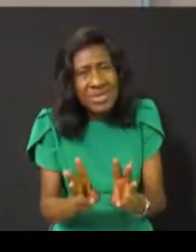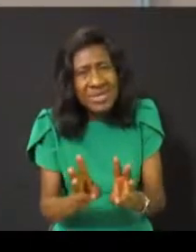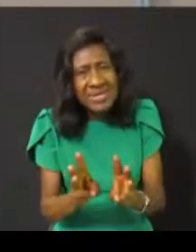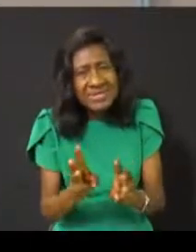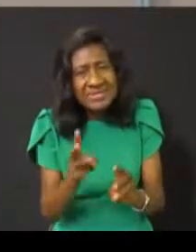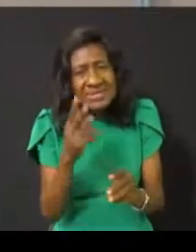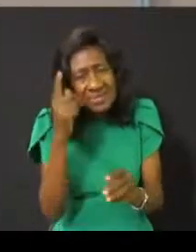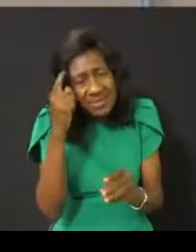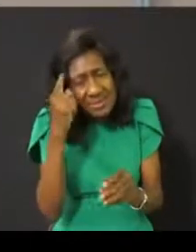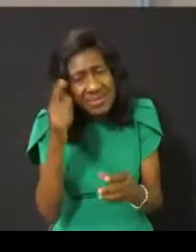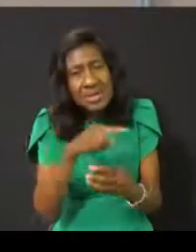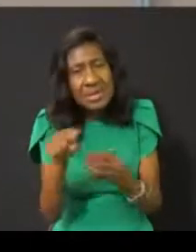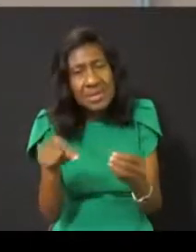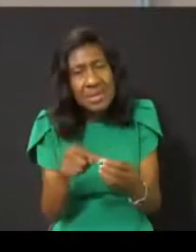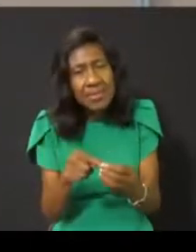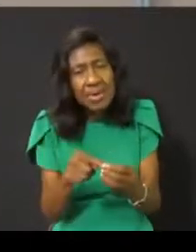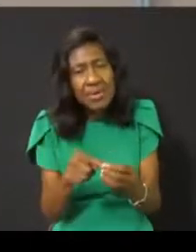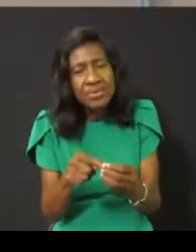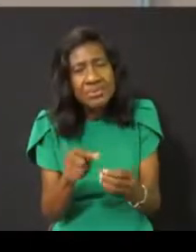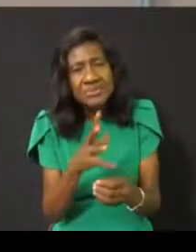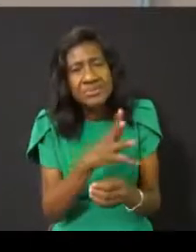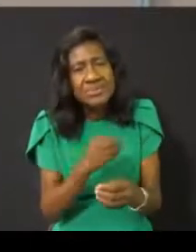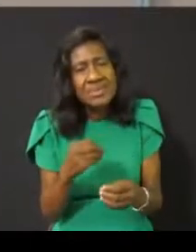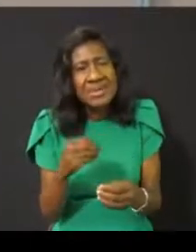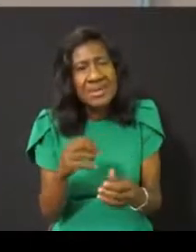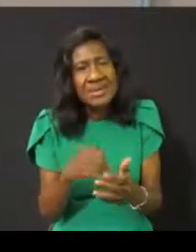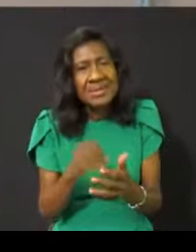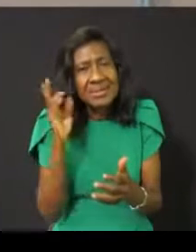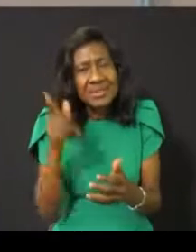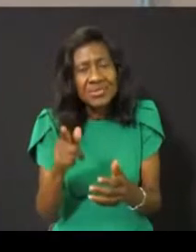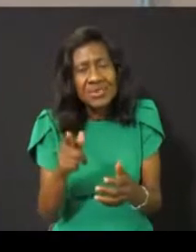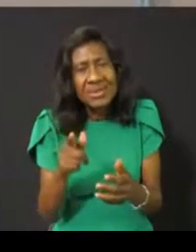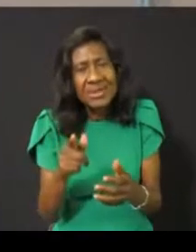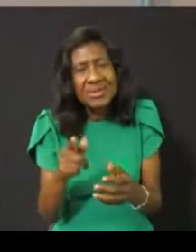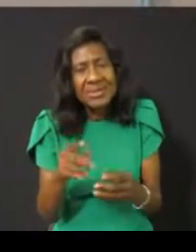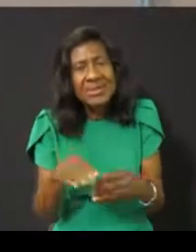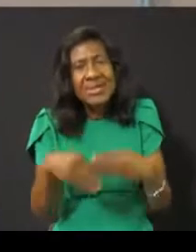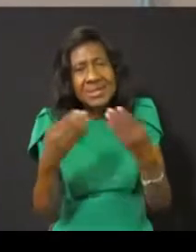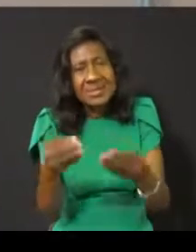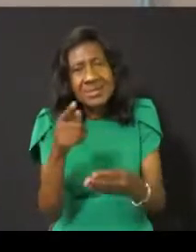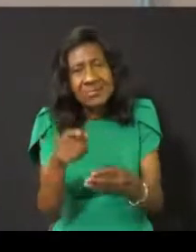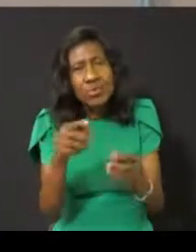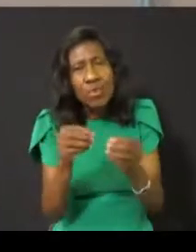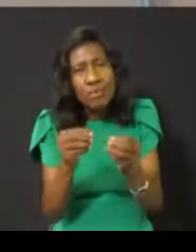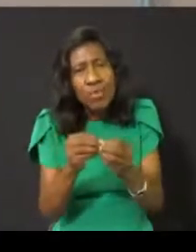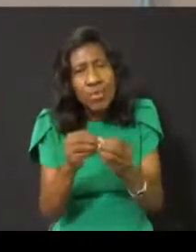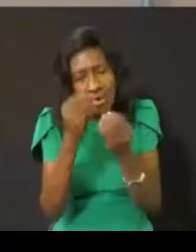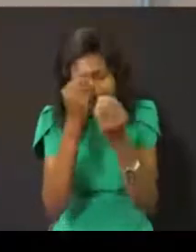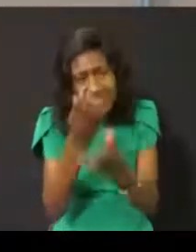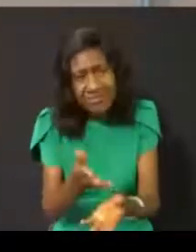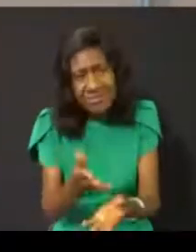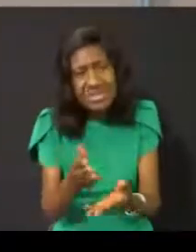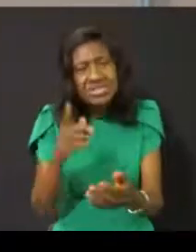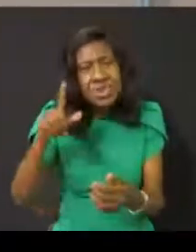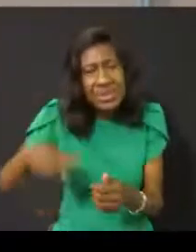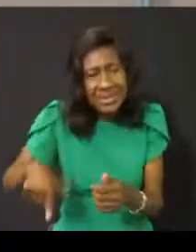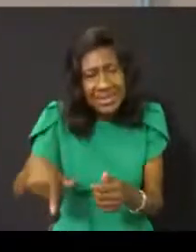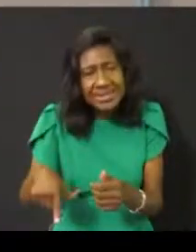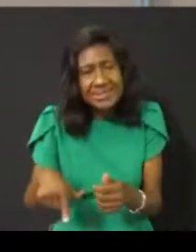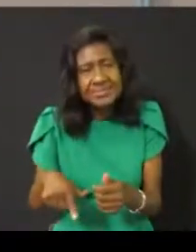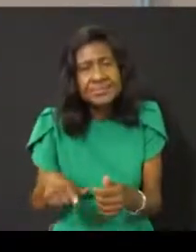be provided to keep the public and the transport operators informed once the new process has been finalized. The